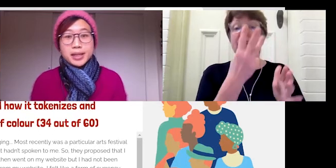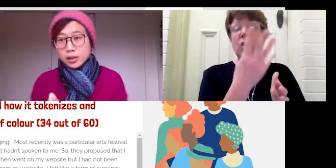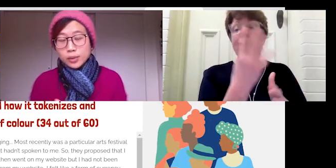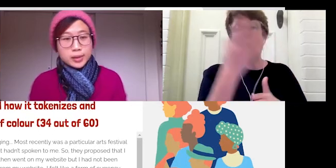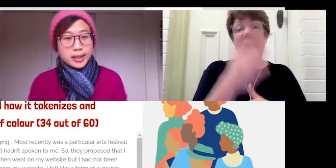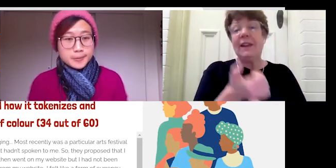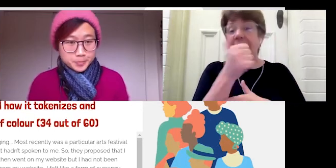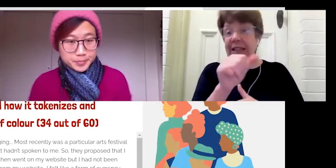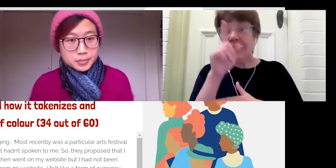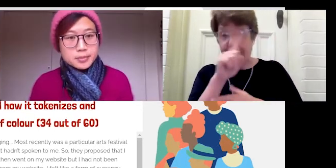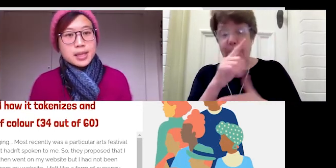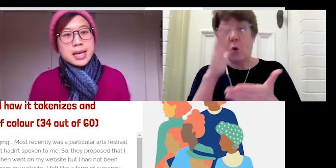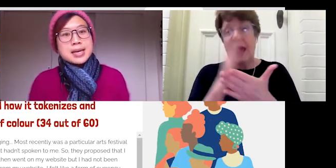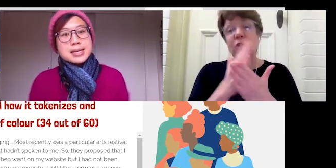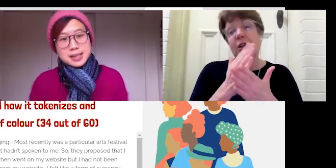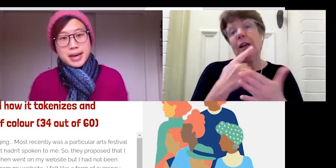I'll begin quote here.